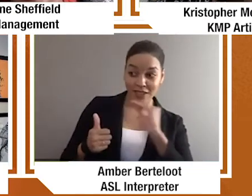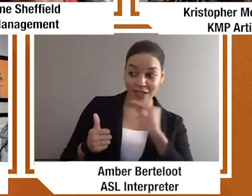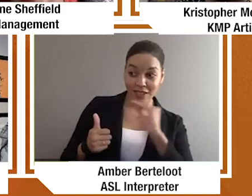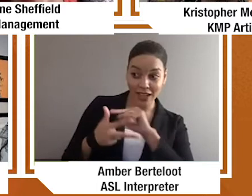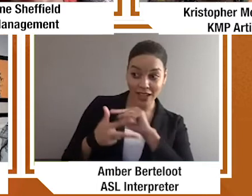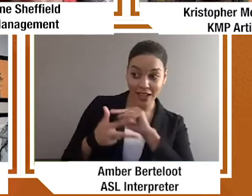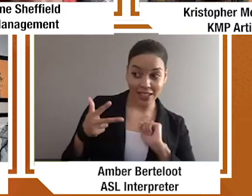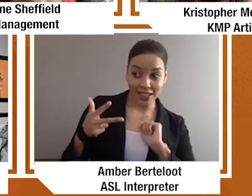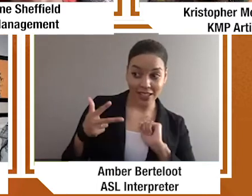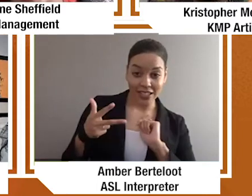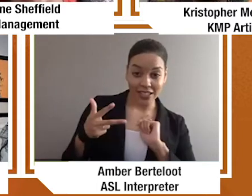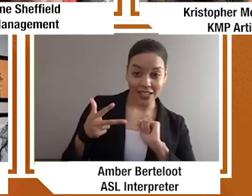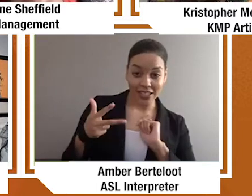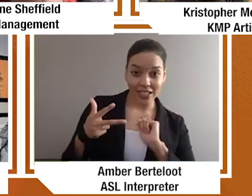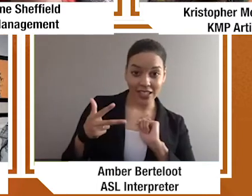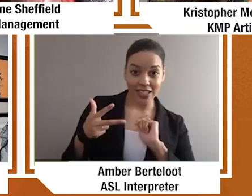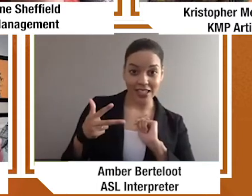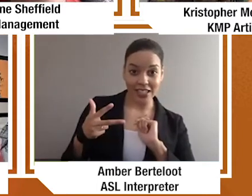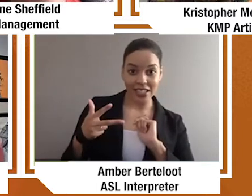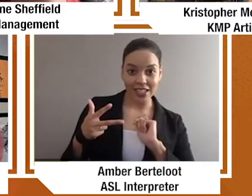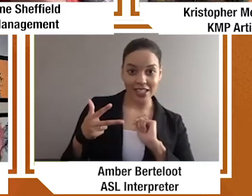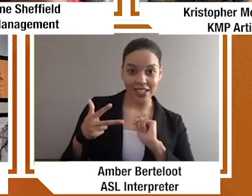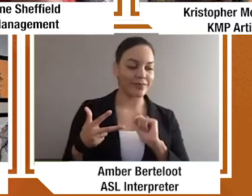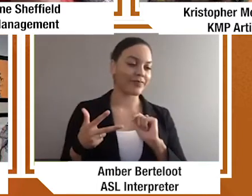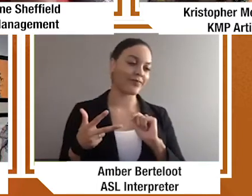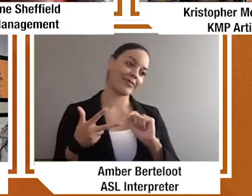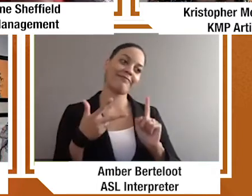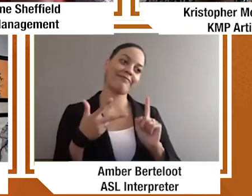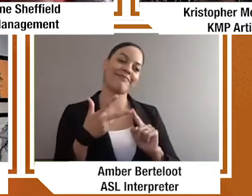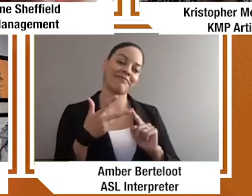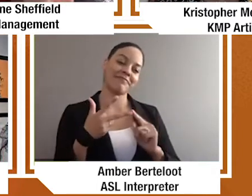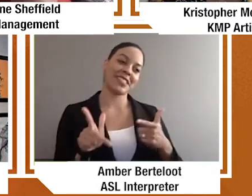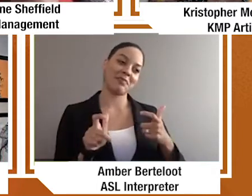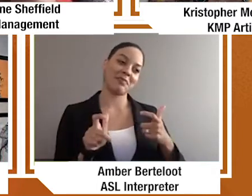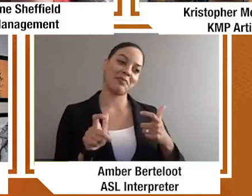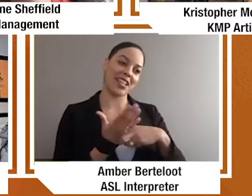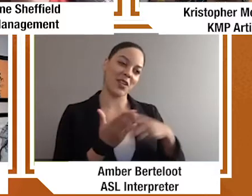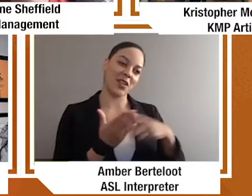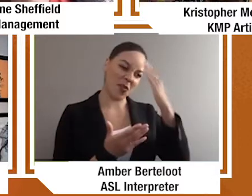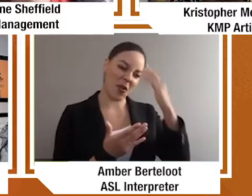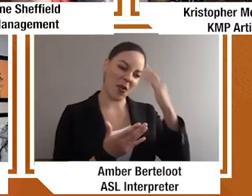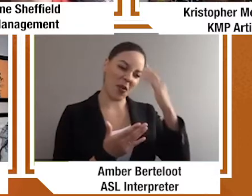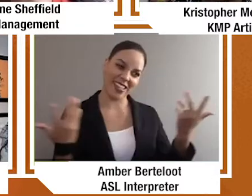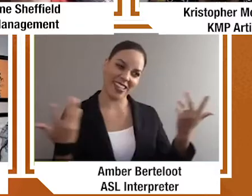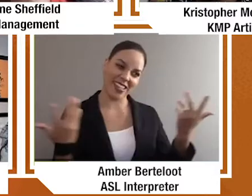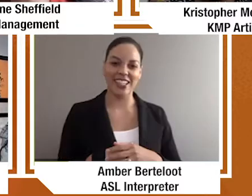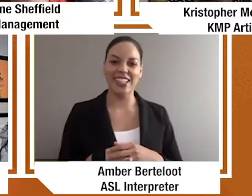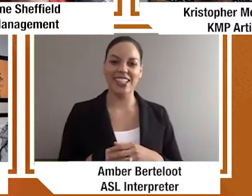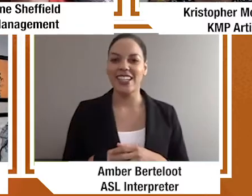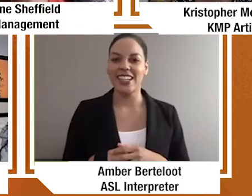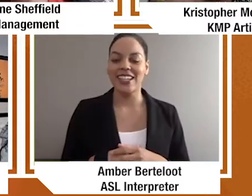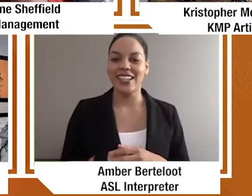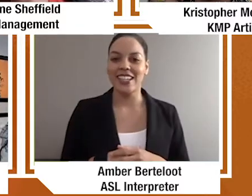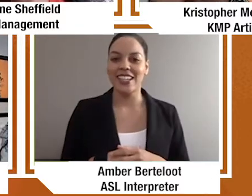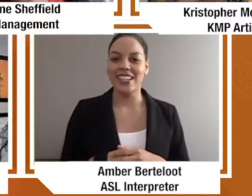Oh, it's so the speeding ticket. You know, you do well. I know it. but I have not managed Molly